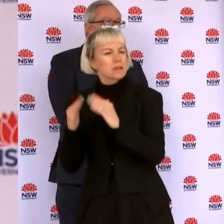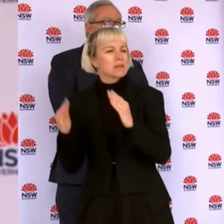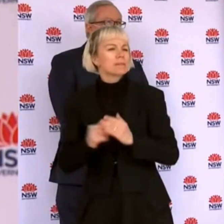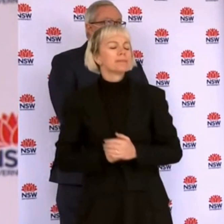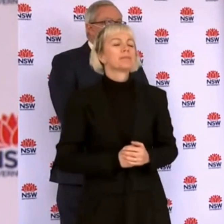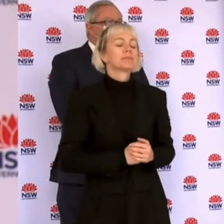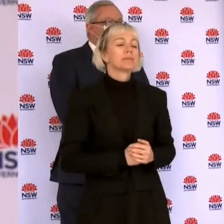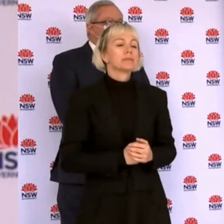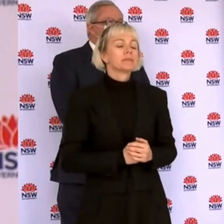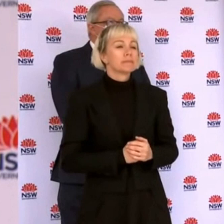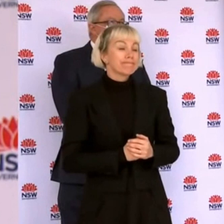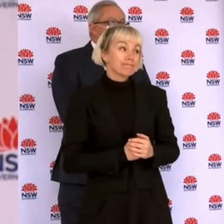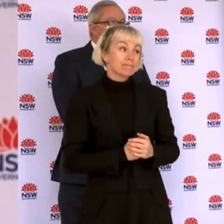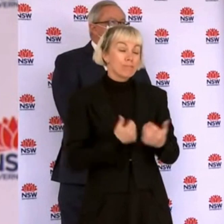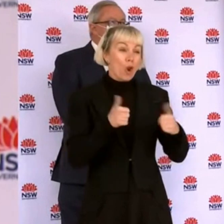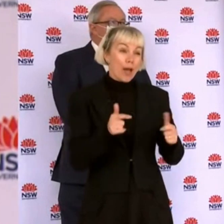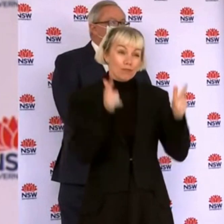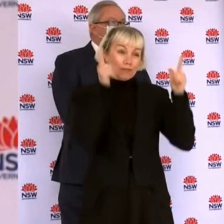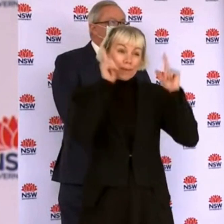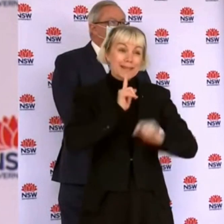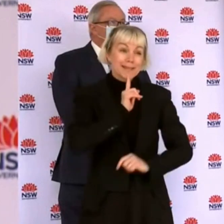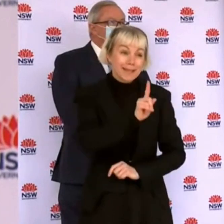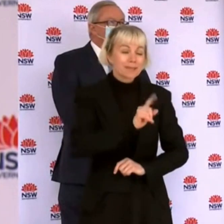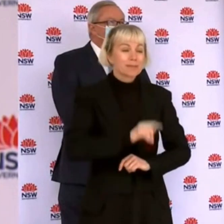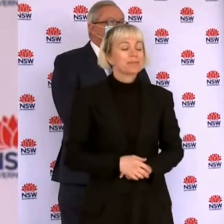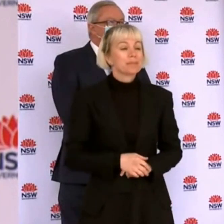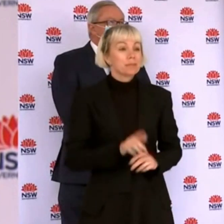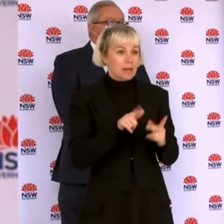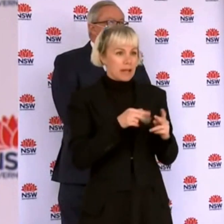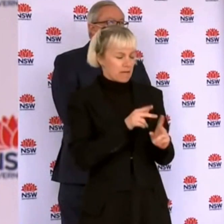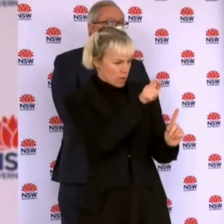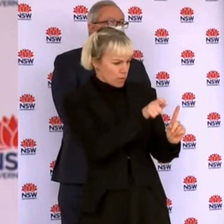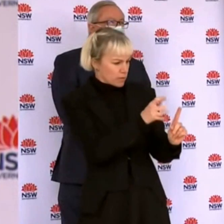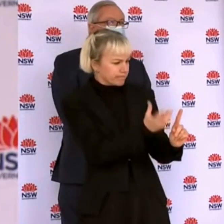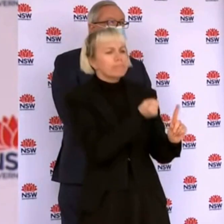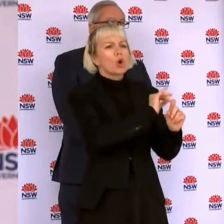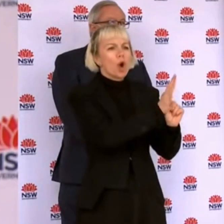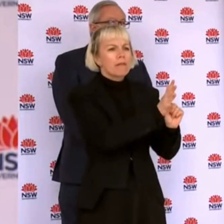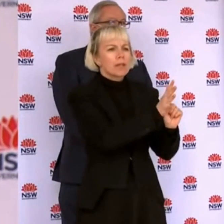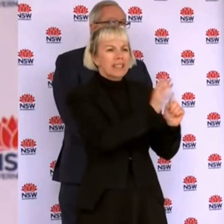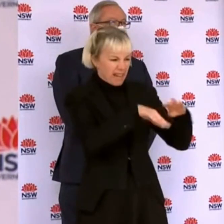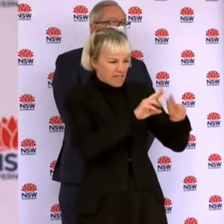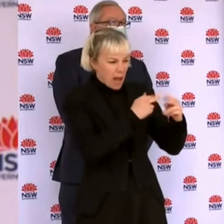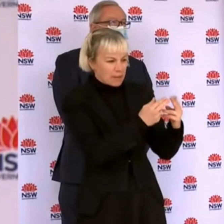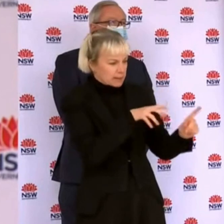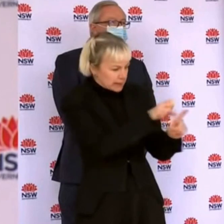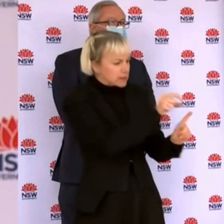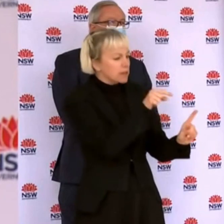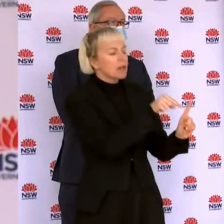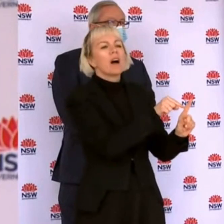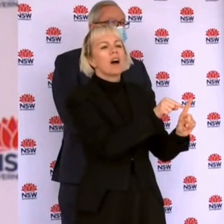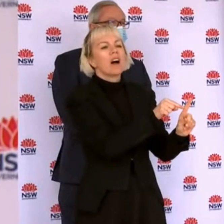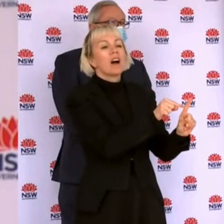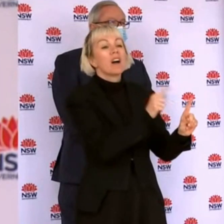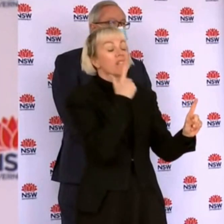and demonstrating what the Premier has said. When we find a case in a family, we find that everyone in